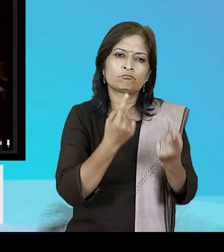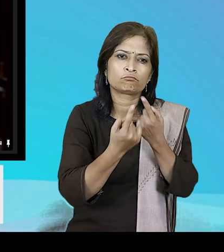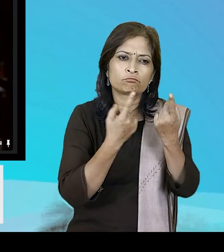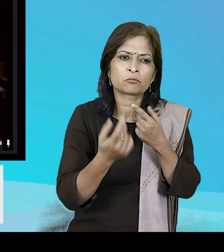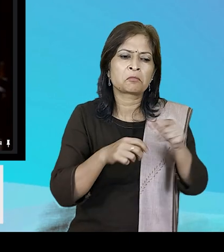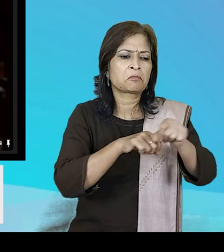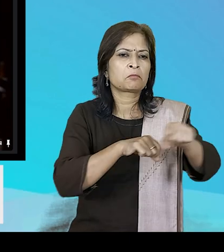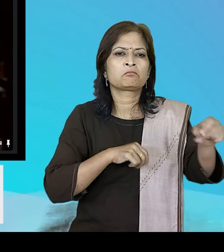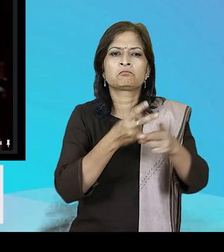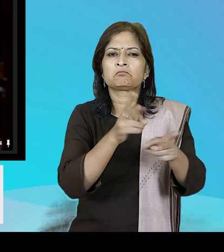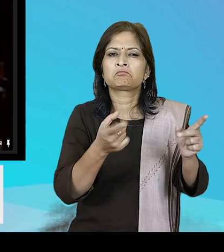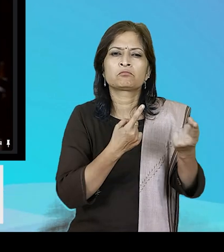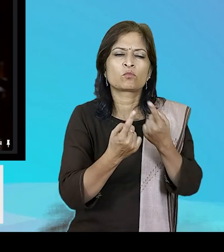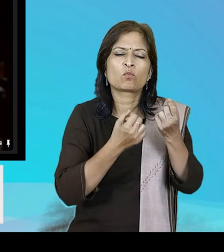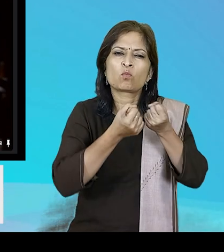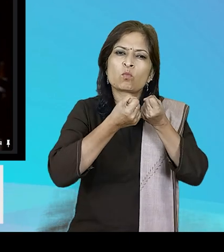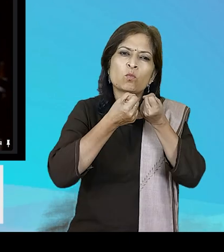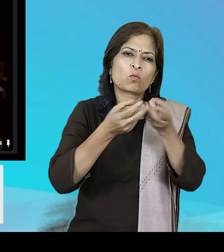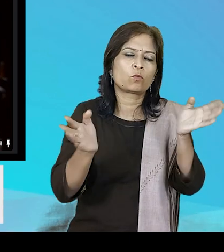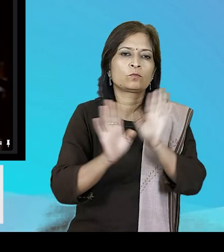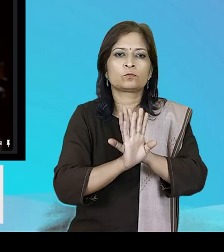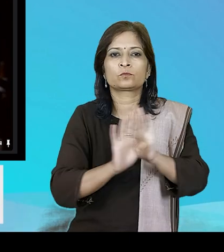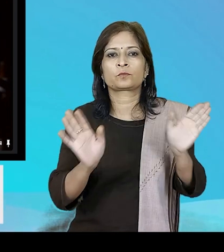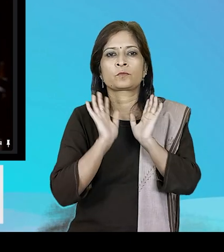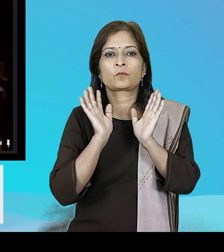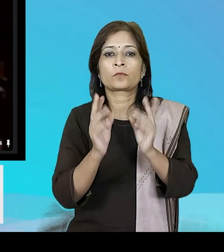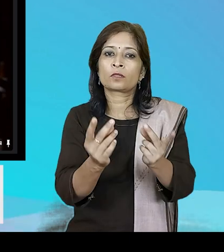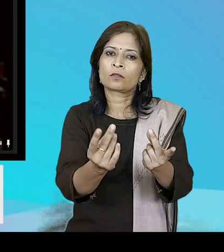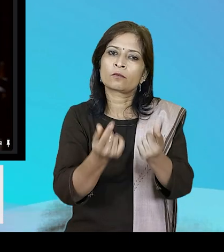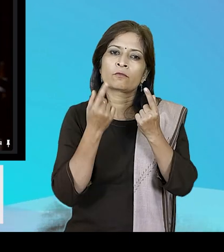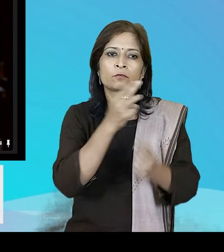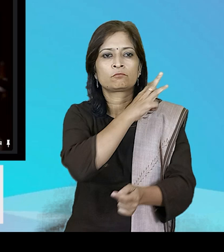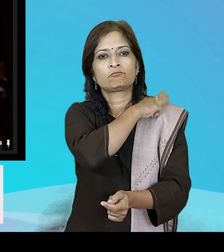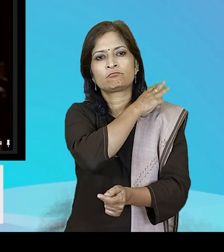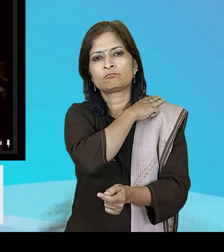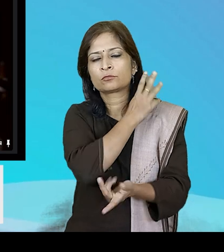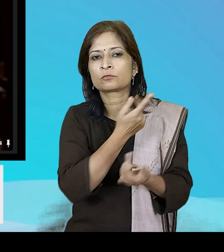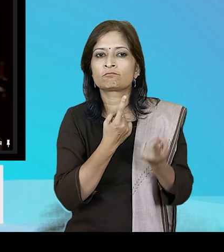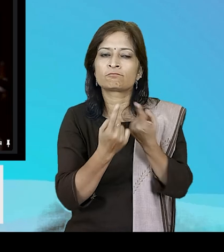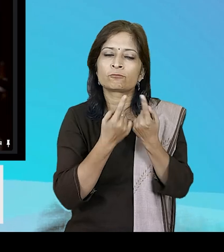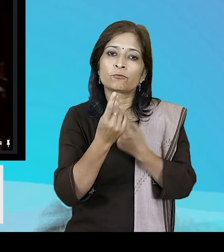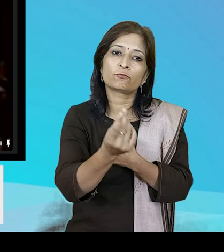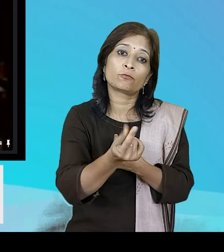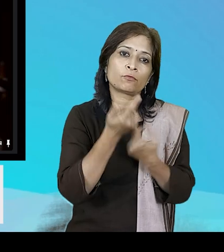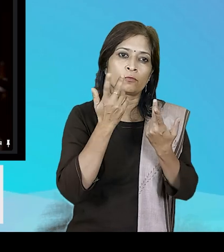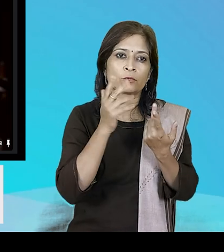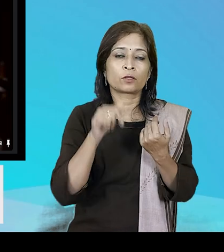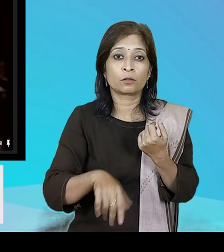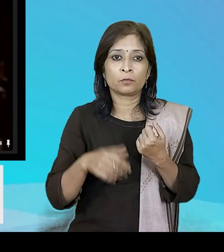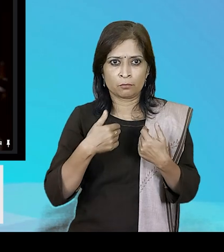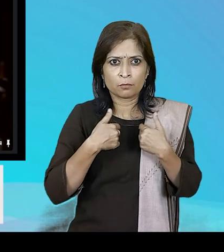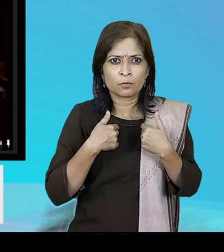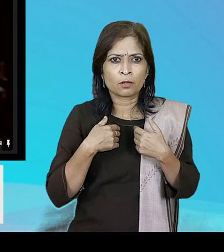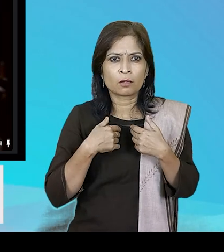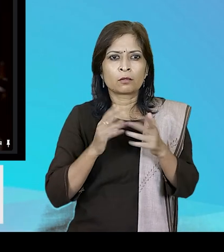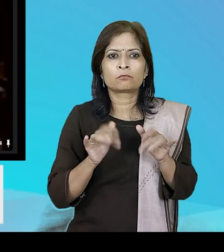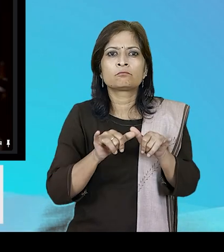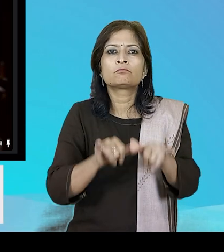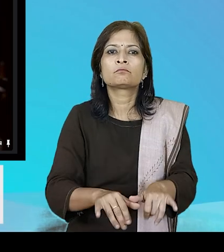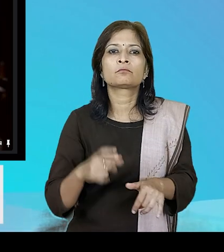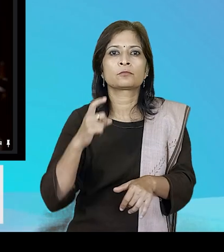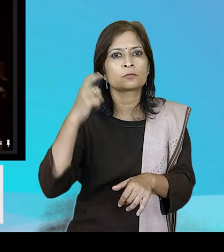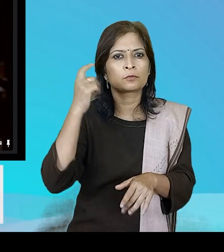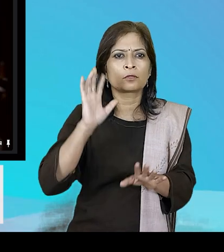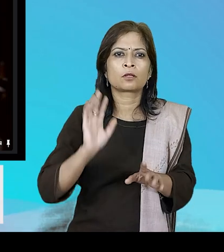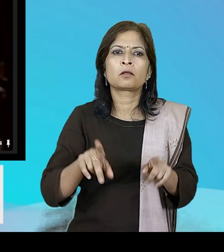and there is no paper trail required. So the police verification is extremely quick. I sit in Chandigarh